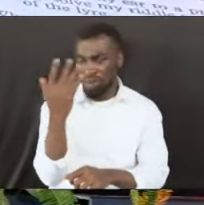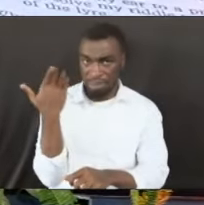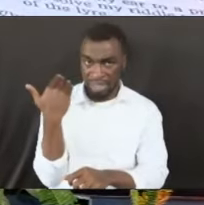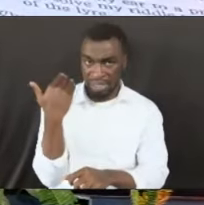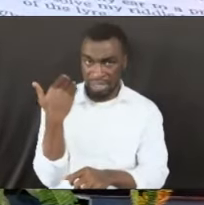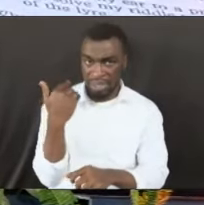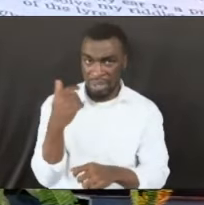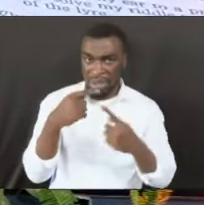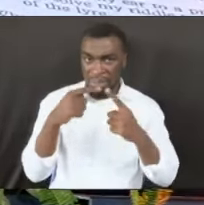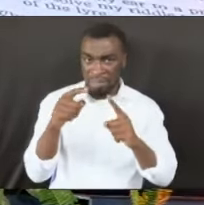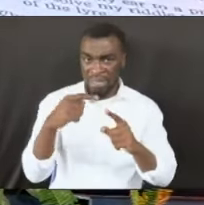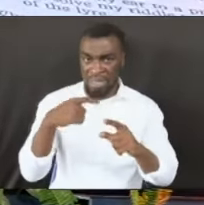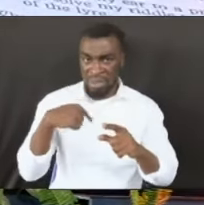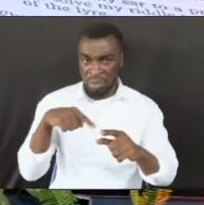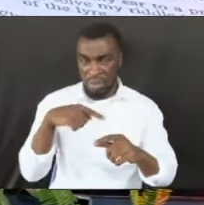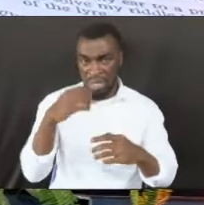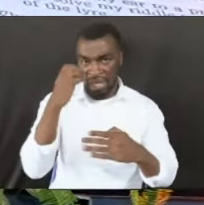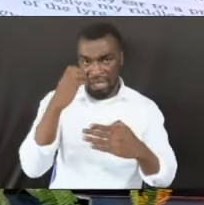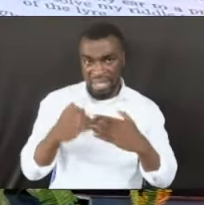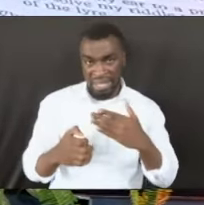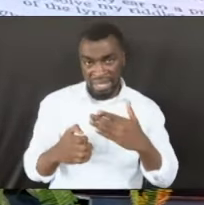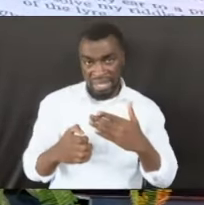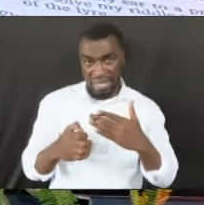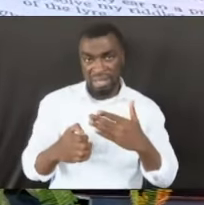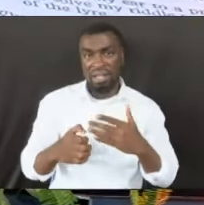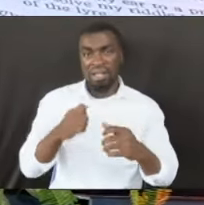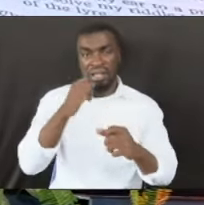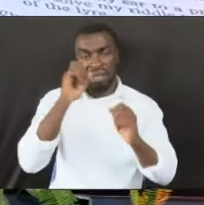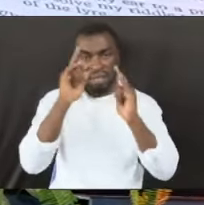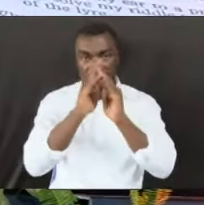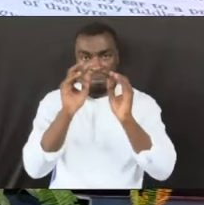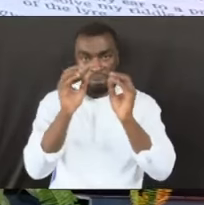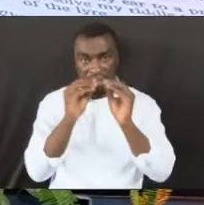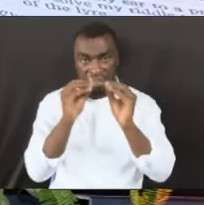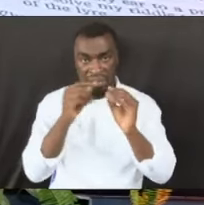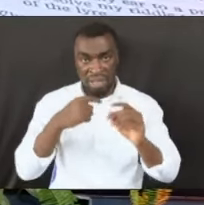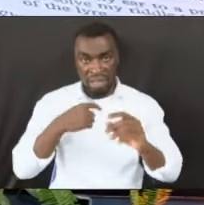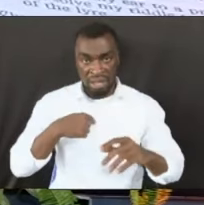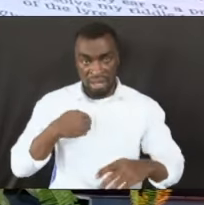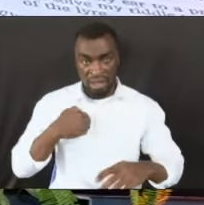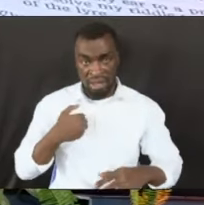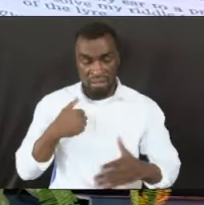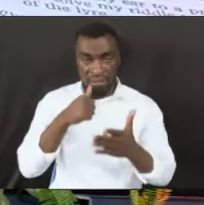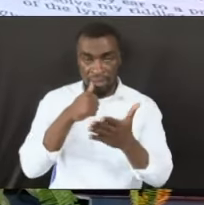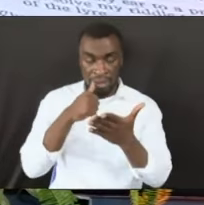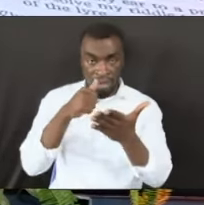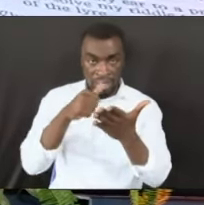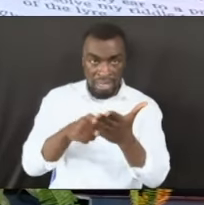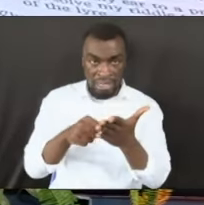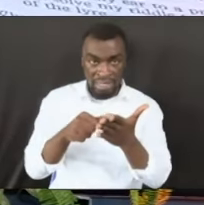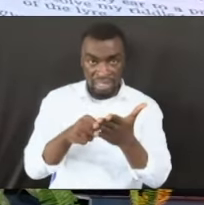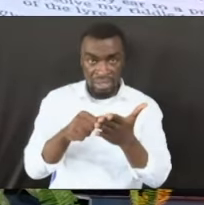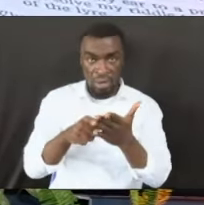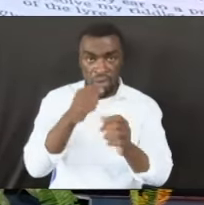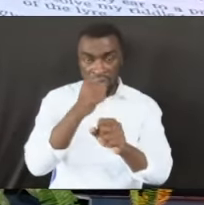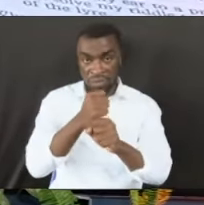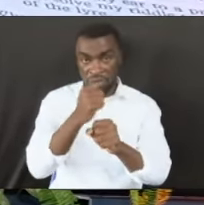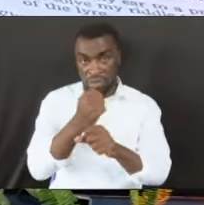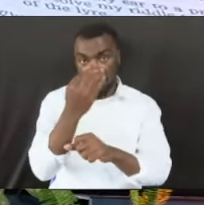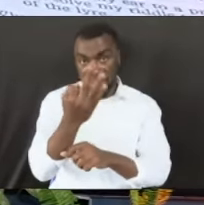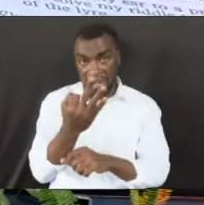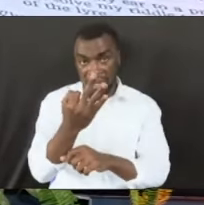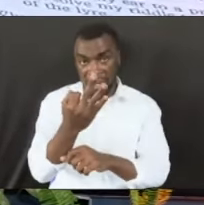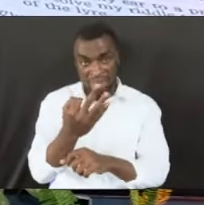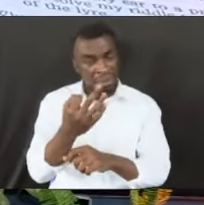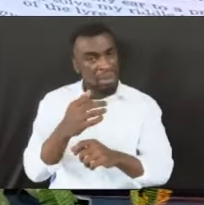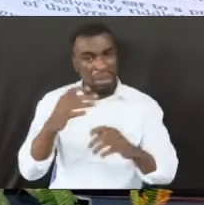end, I have 3 appointment letters. I don't know which job to take. I said, that's not a big problem. But by the